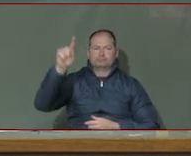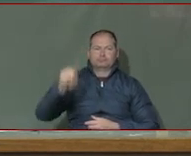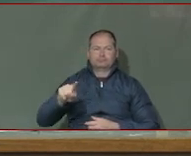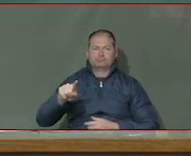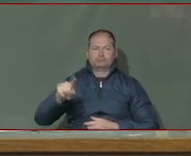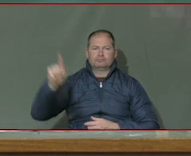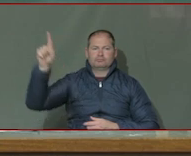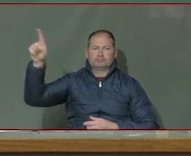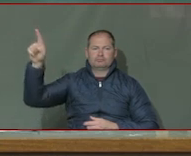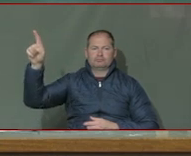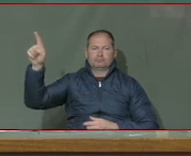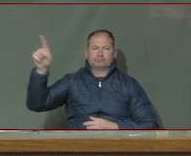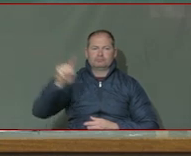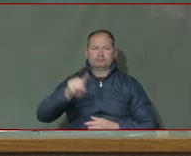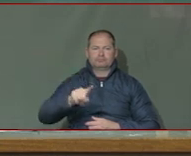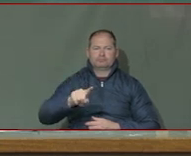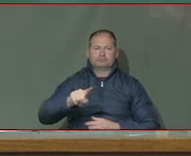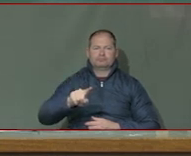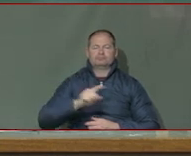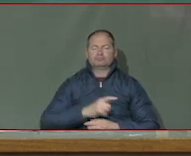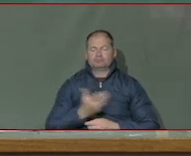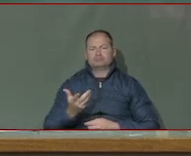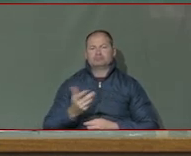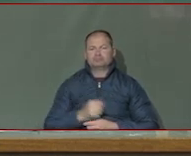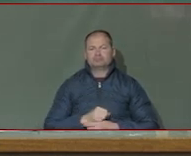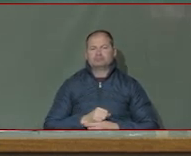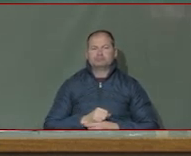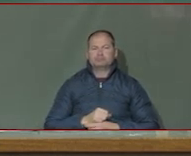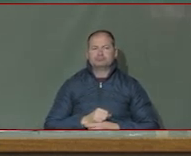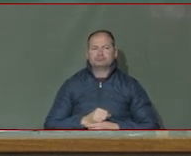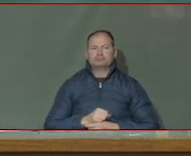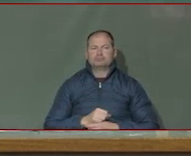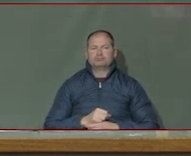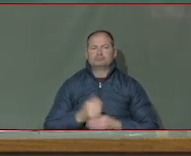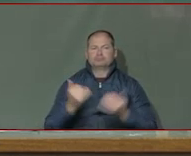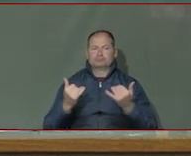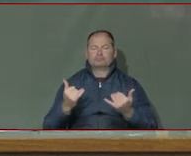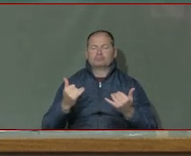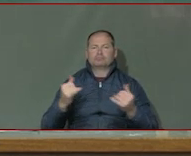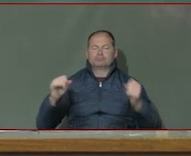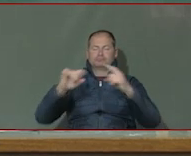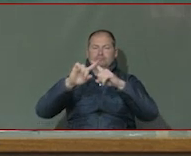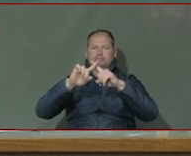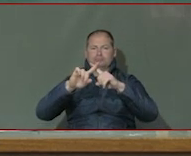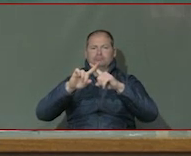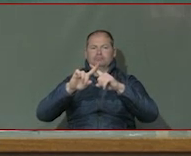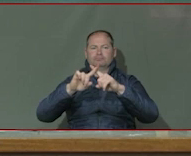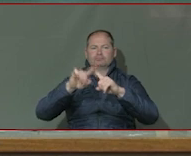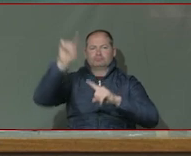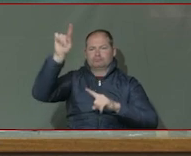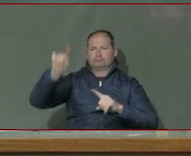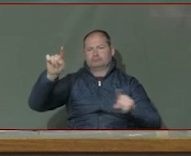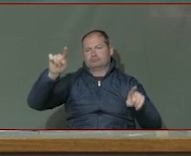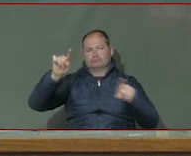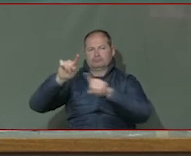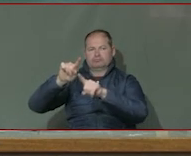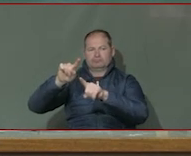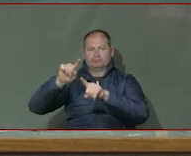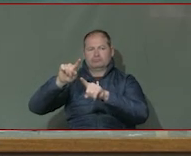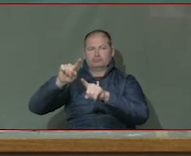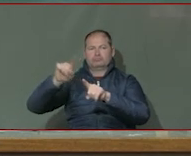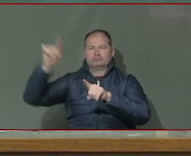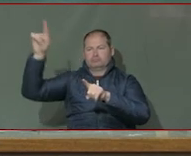here, I've taken that one, I've written it there. Now you're ready to combine. Bring that down, bring this across.